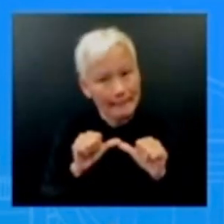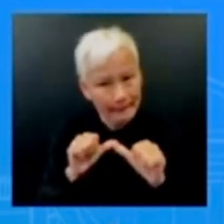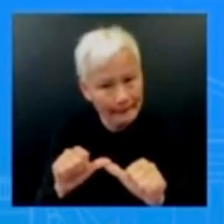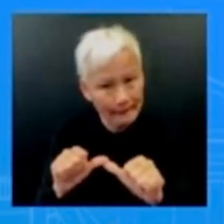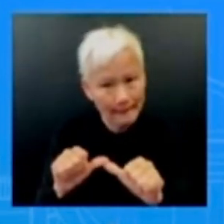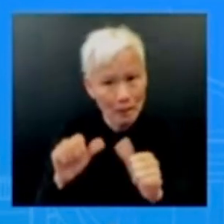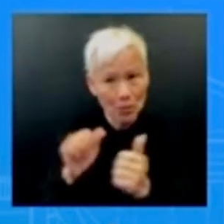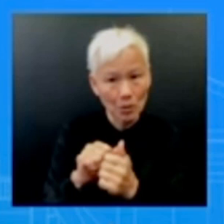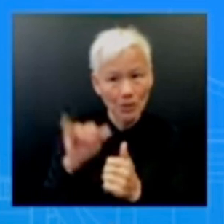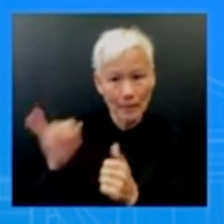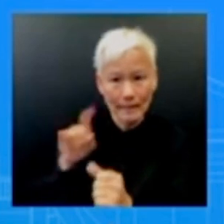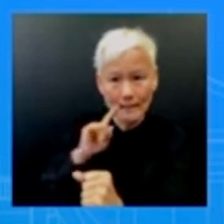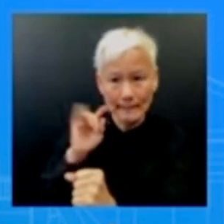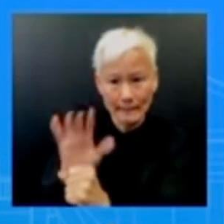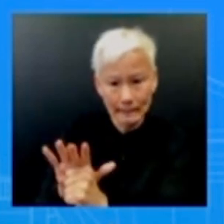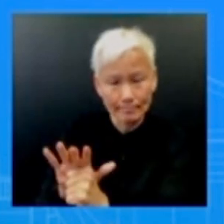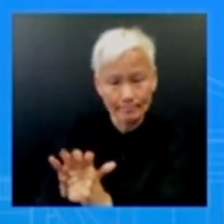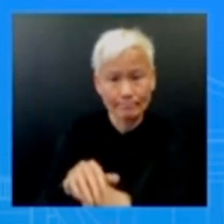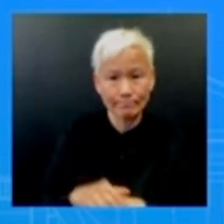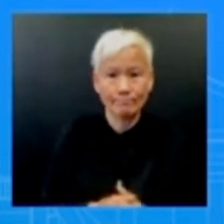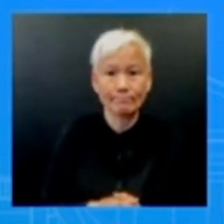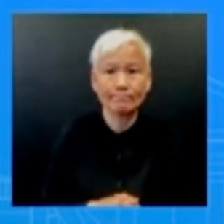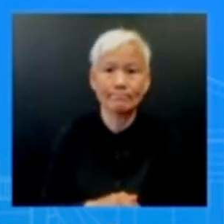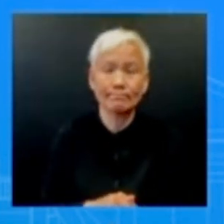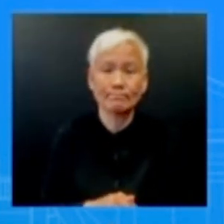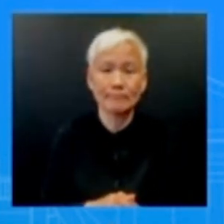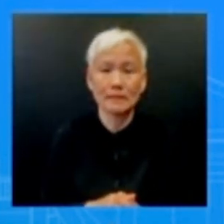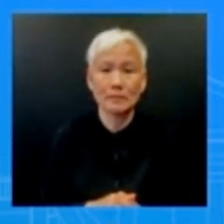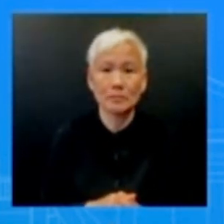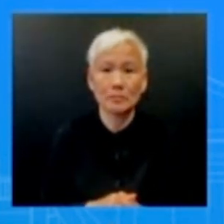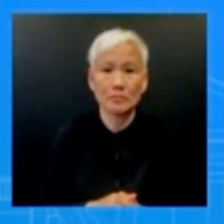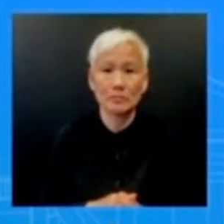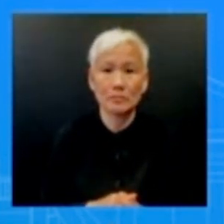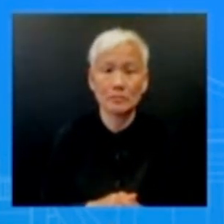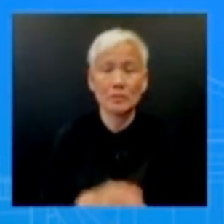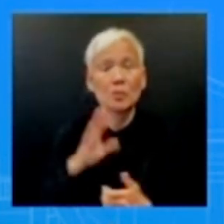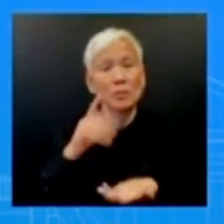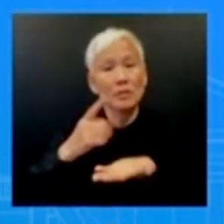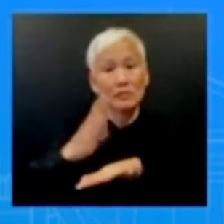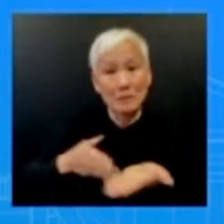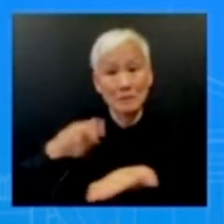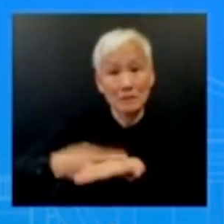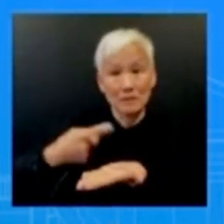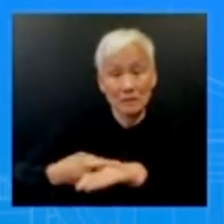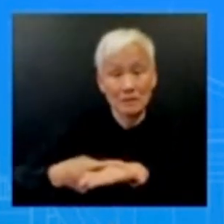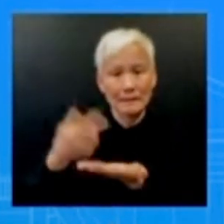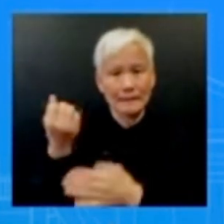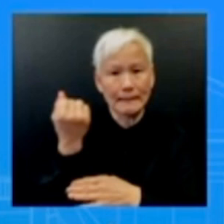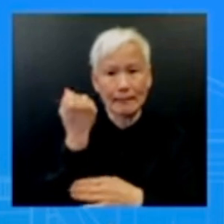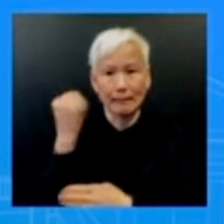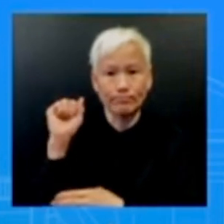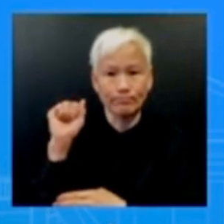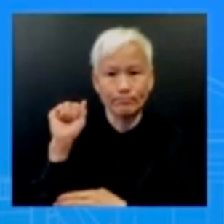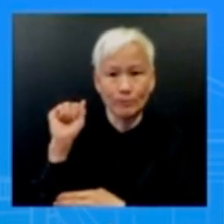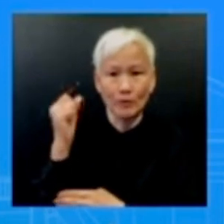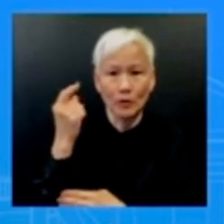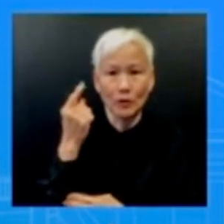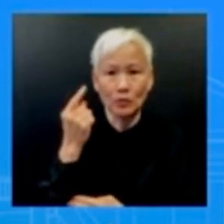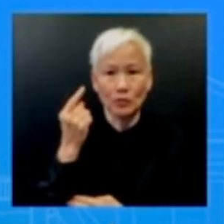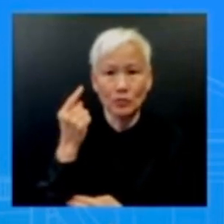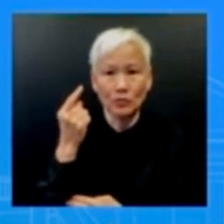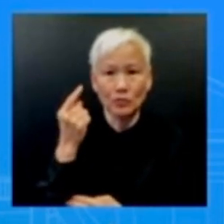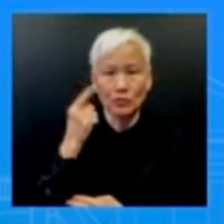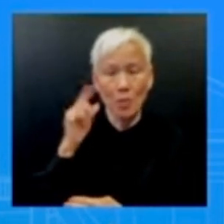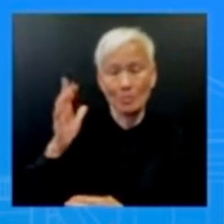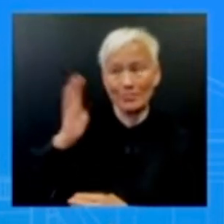Homeland Security side, in light of some of the discussions regarding protests surrounding the potential future indictment of the former president, you addressed this a little bit